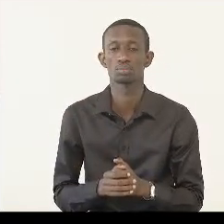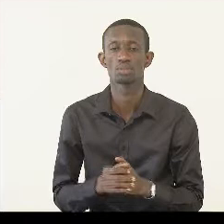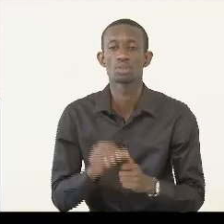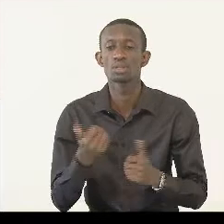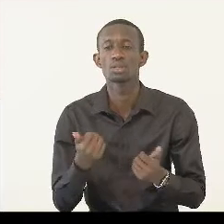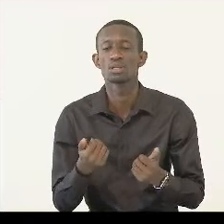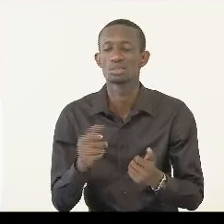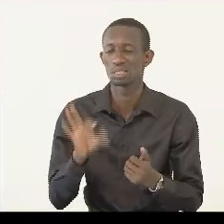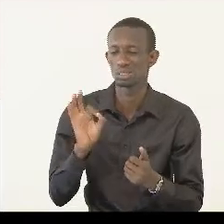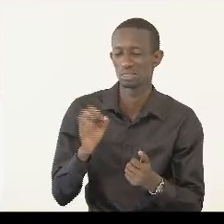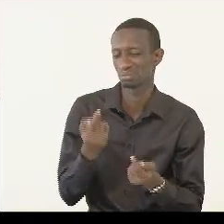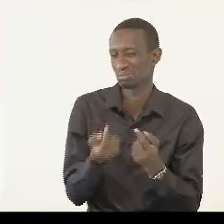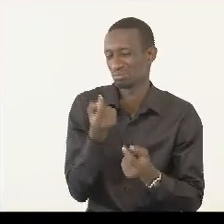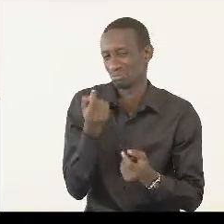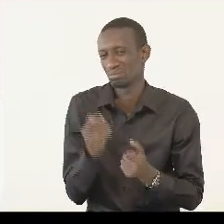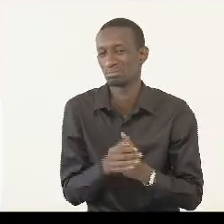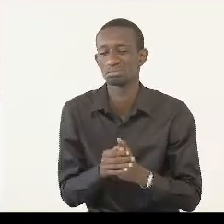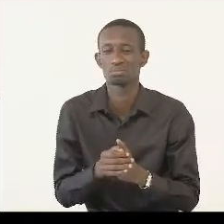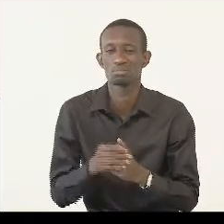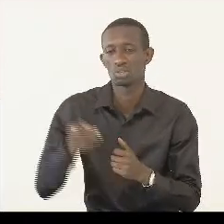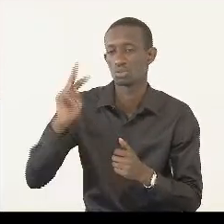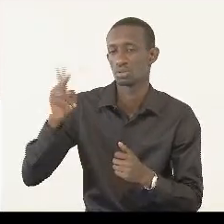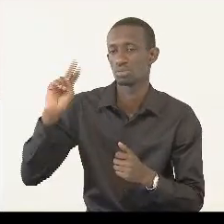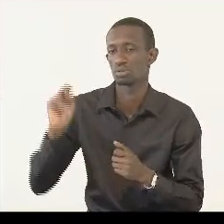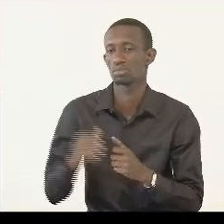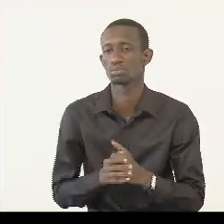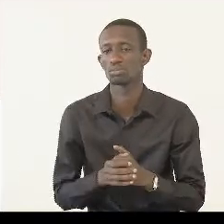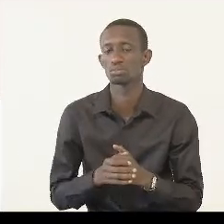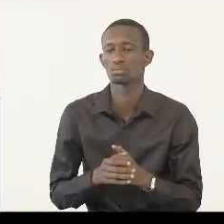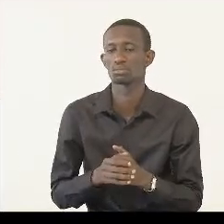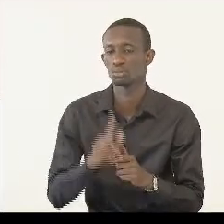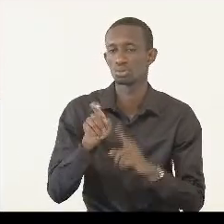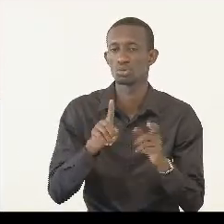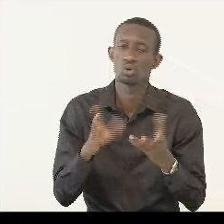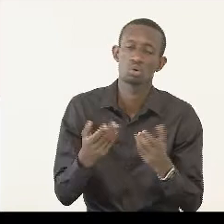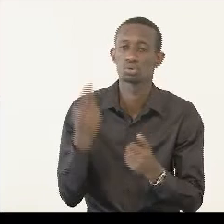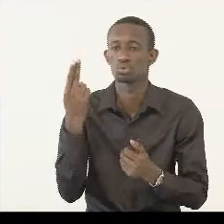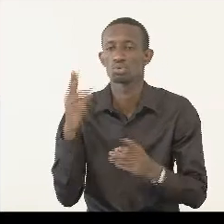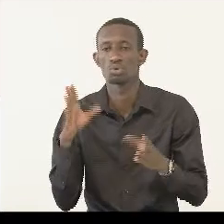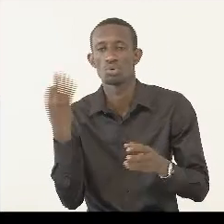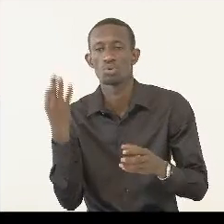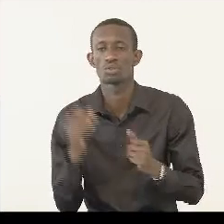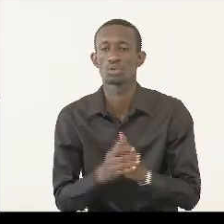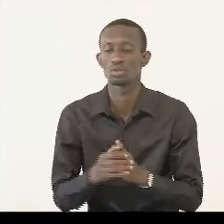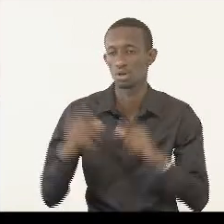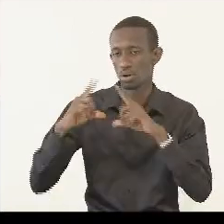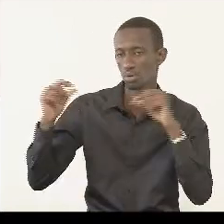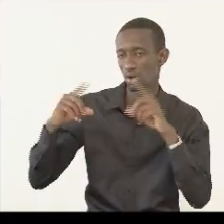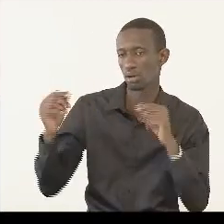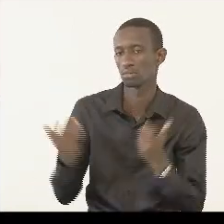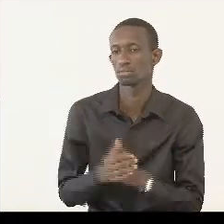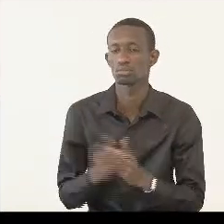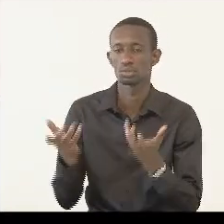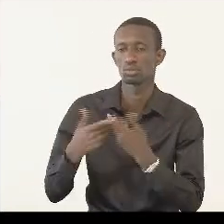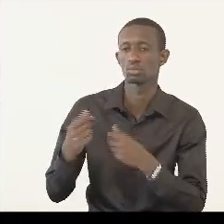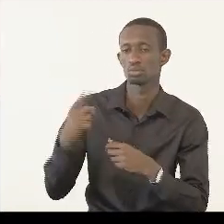answer questions, like 2 or 3 words or 1 or 2 sentences per given description of the question. The question